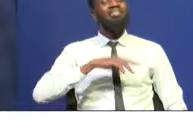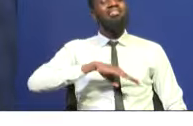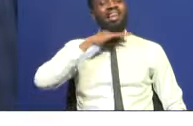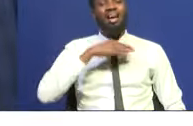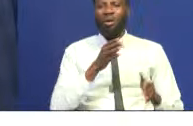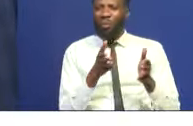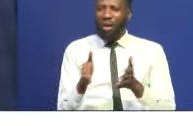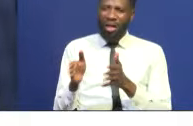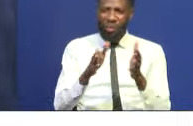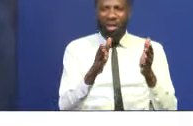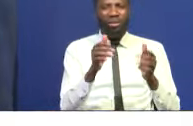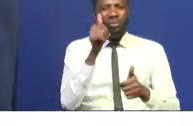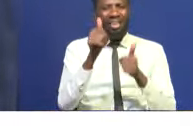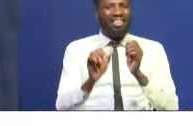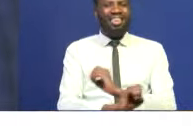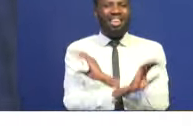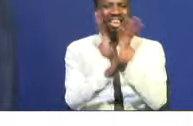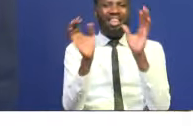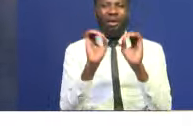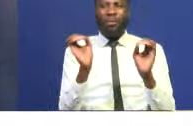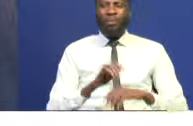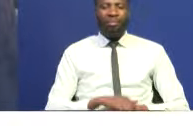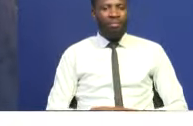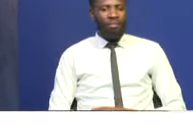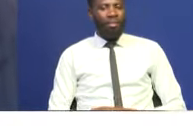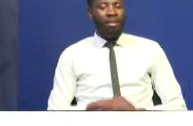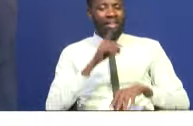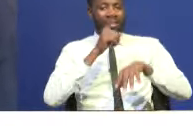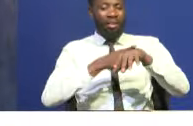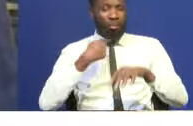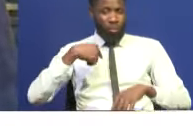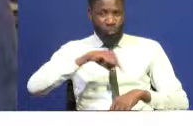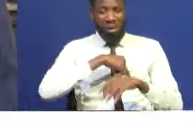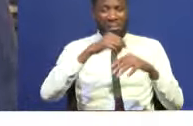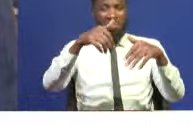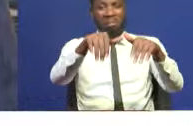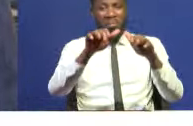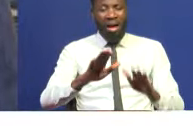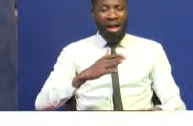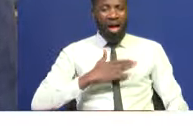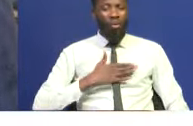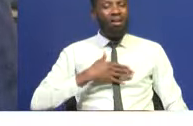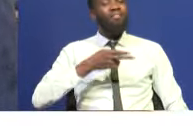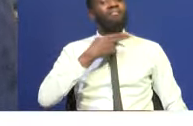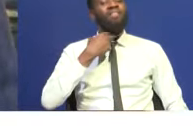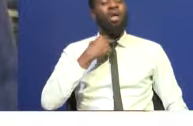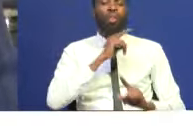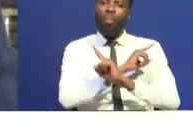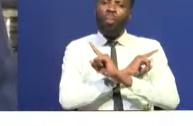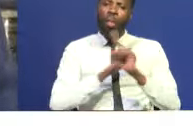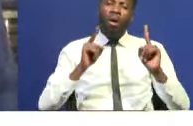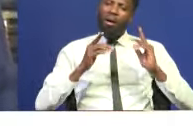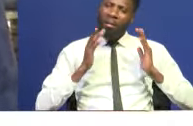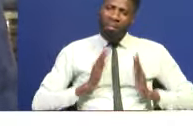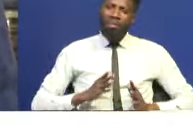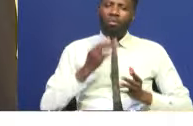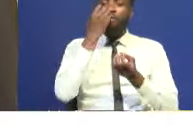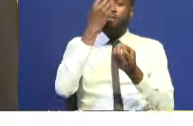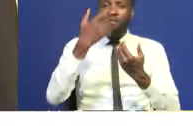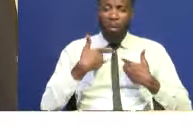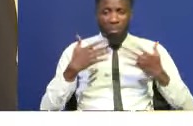sad. Tunapoenda kupumzisha padri wetu, hakuna mtu anatuambia kama hawa watu